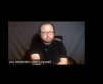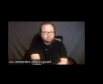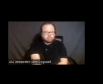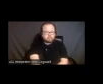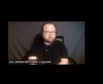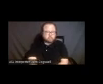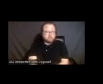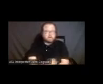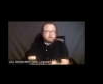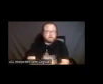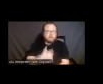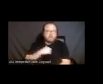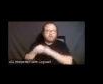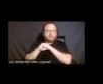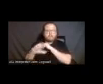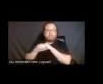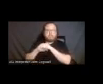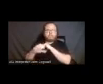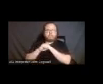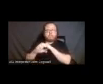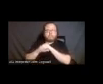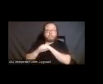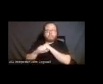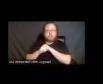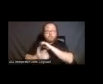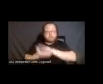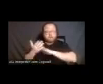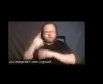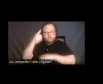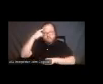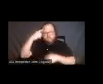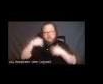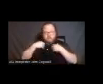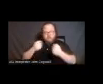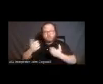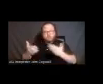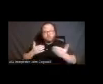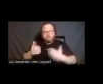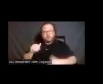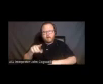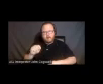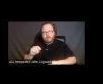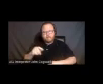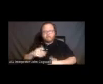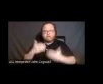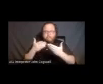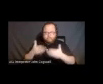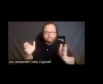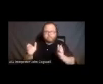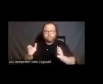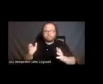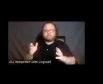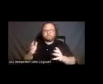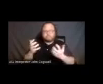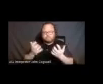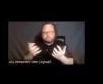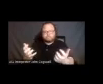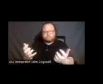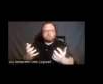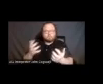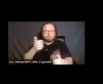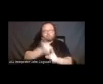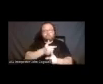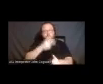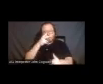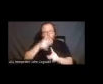There's also a marketing campaign for the Mental Health Services Act public hearing process itself. And so if you look to our social media,